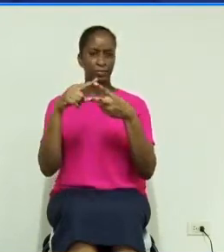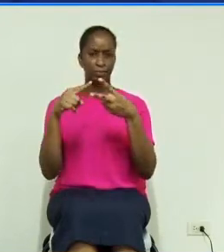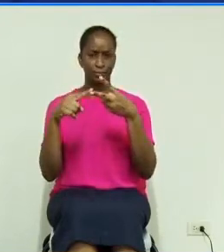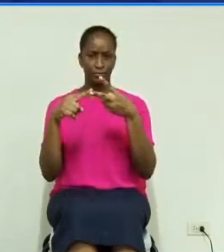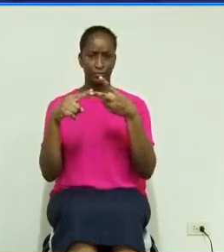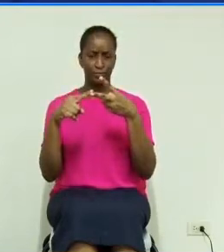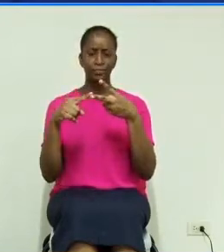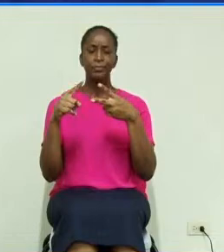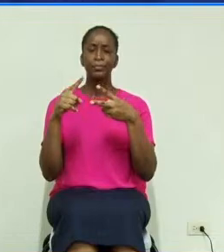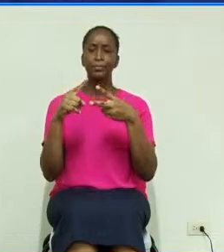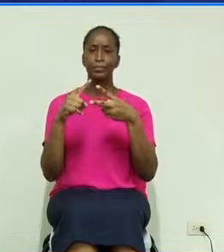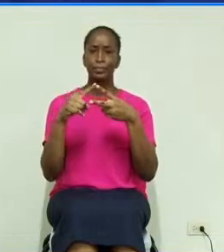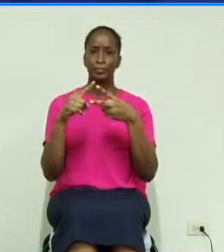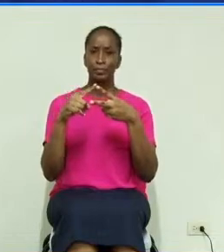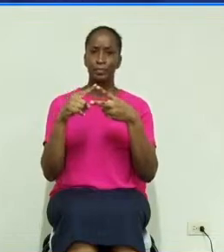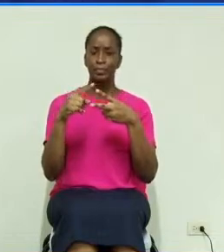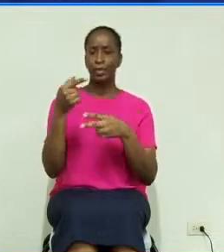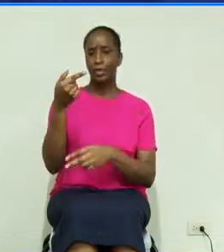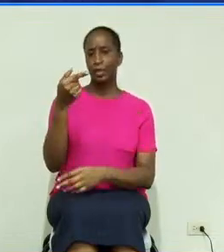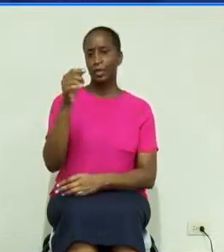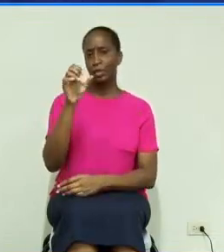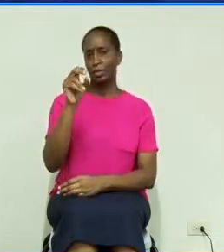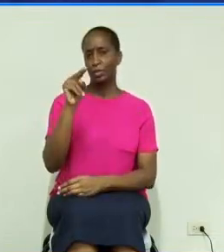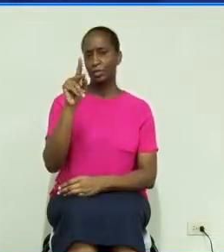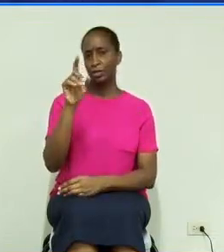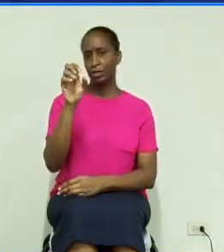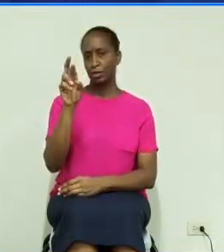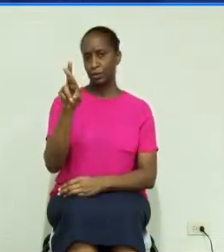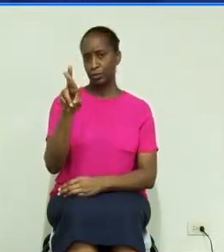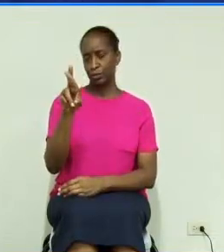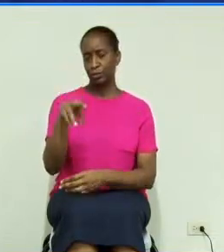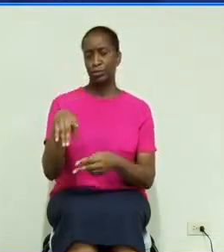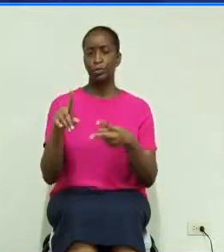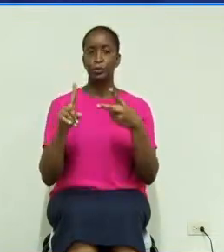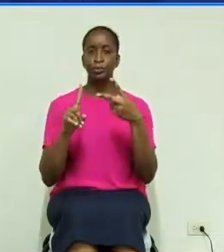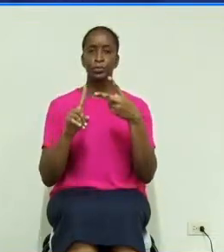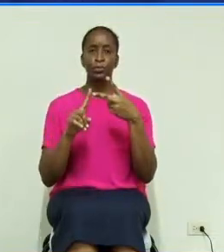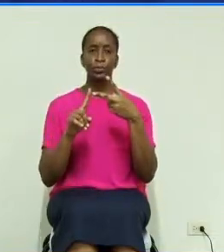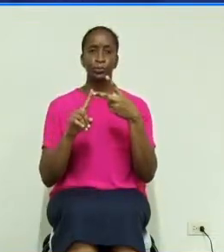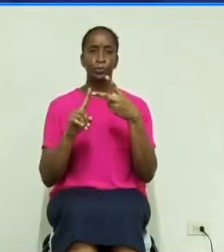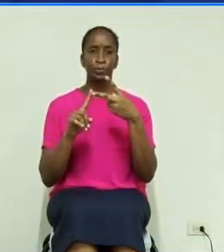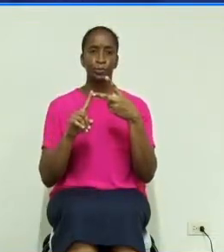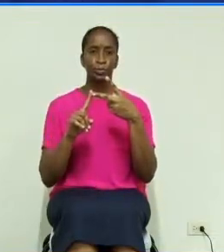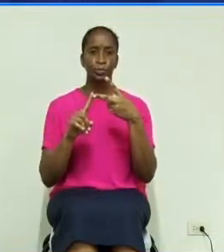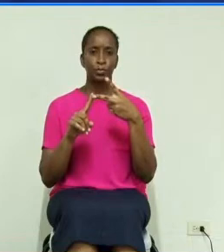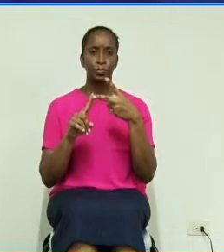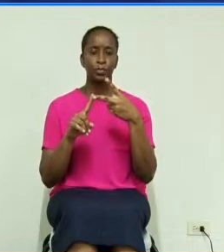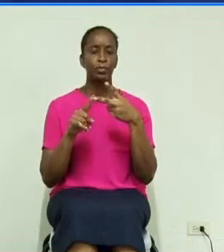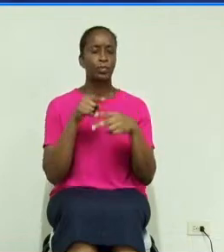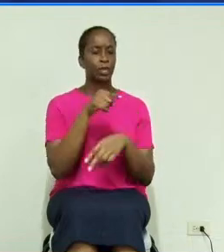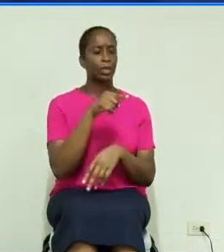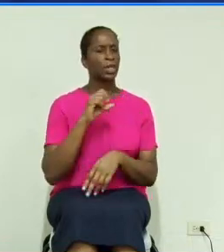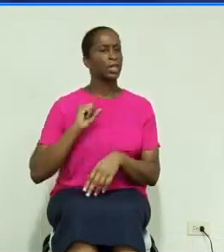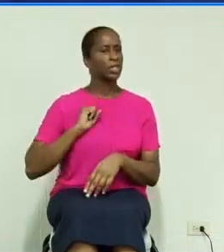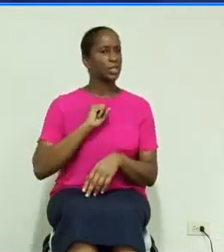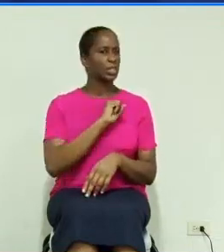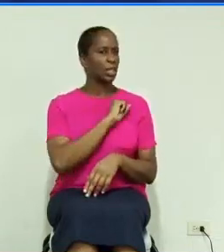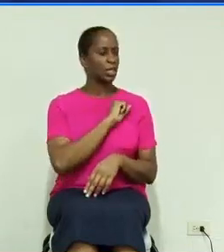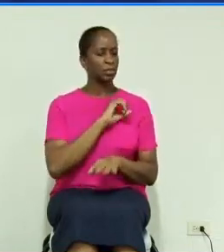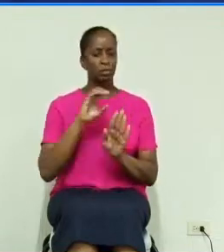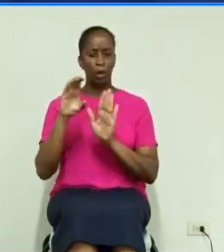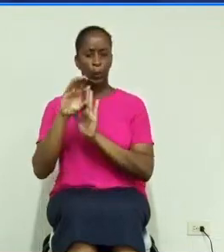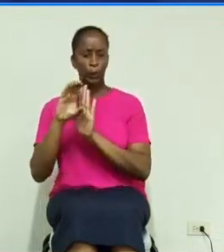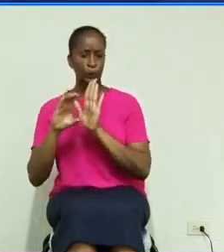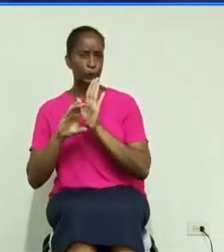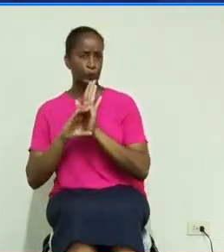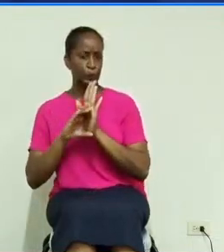gender, and the second one is going to be relating to the constitutional role of Senate. Now, if we think about